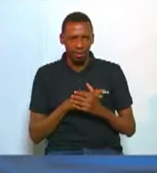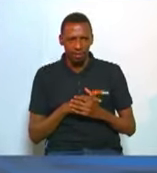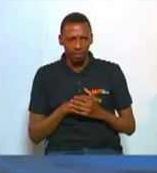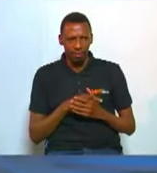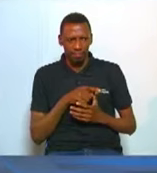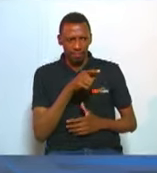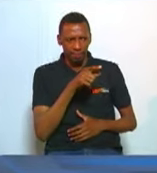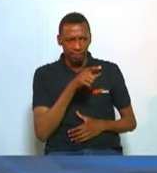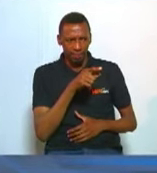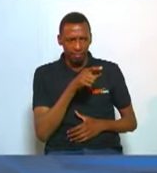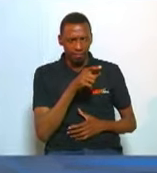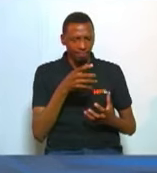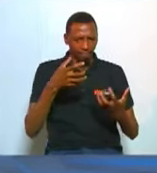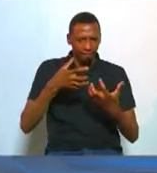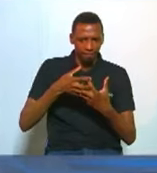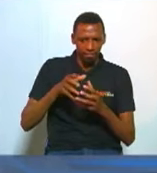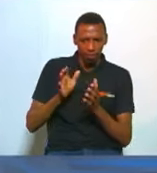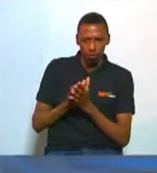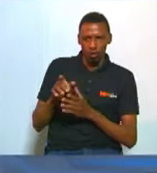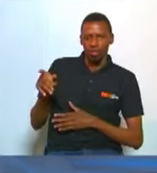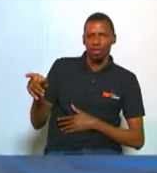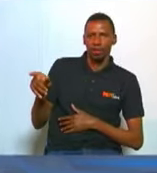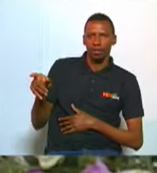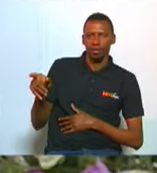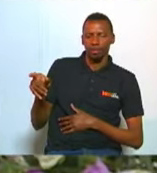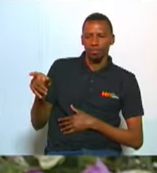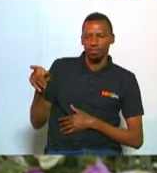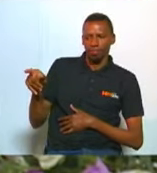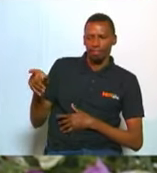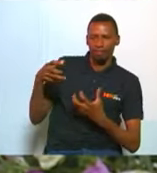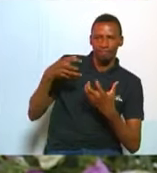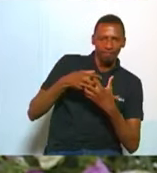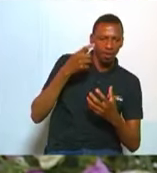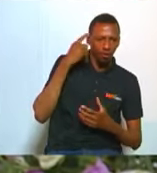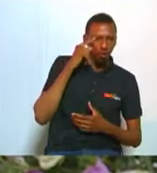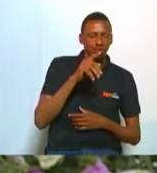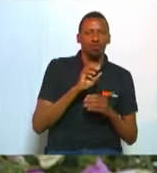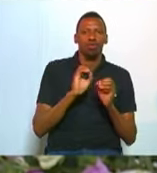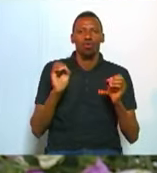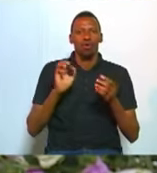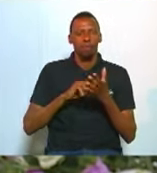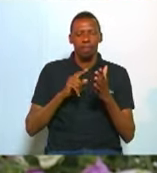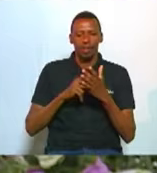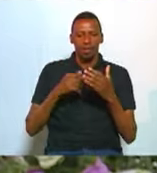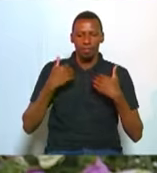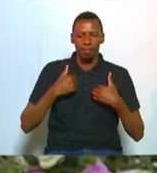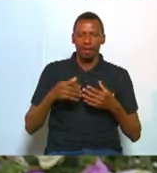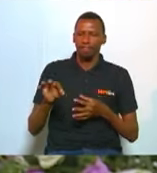match with this one and this one is not for you. So I'm perfect.